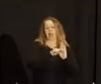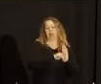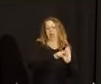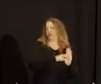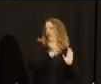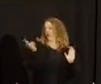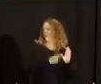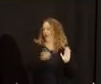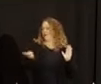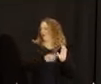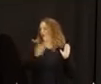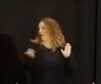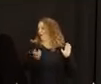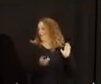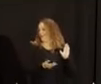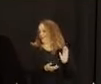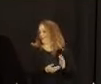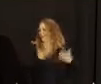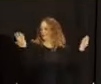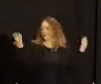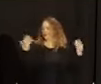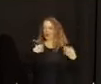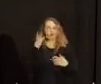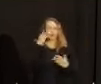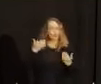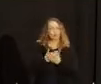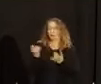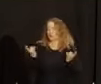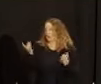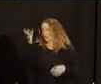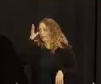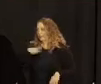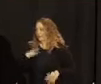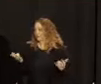Has anyone seen the new Spider-Man movie?